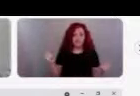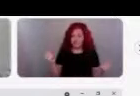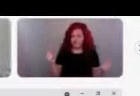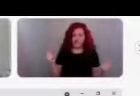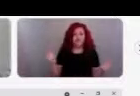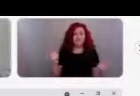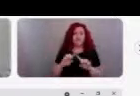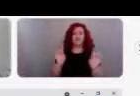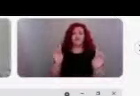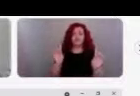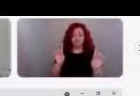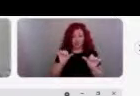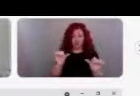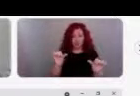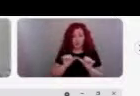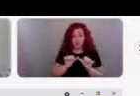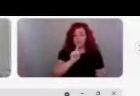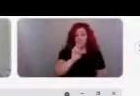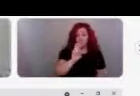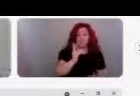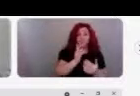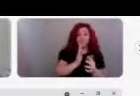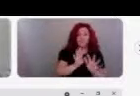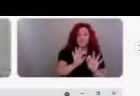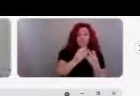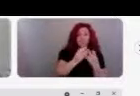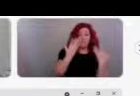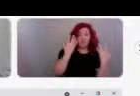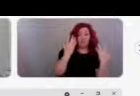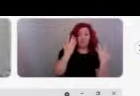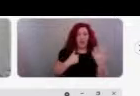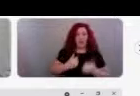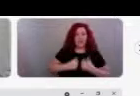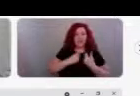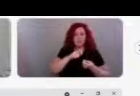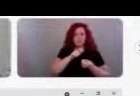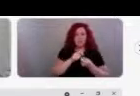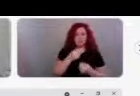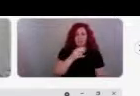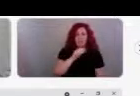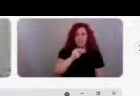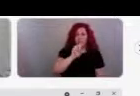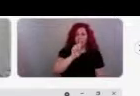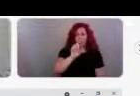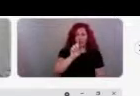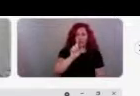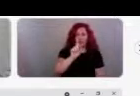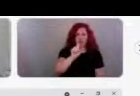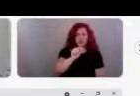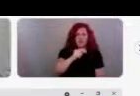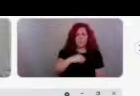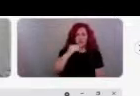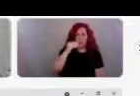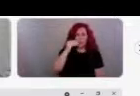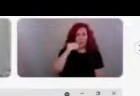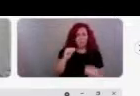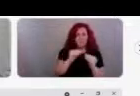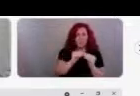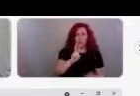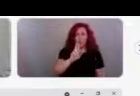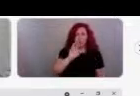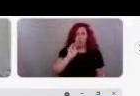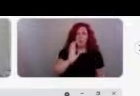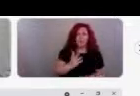so desert ridge is family friendly i live specifically on high street so that's my home it caters more to urban vibrant